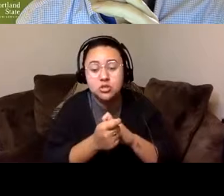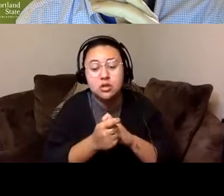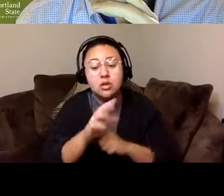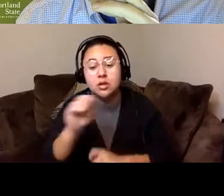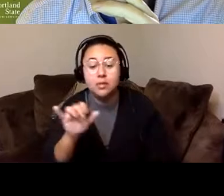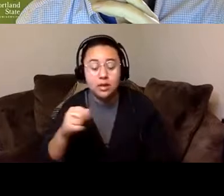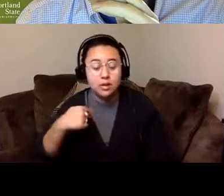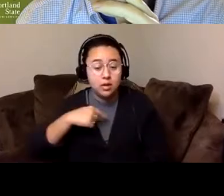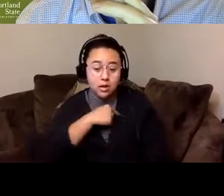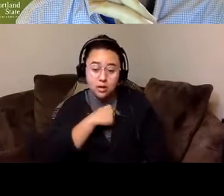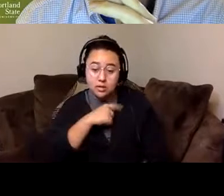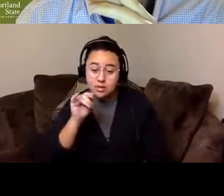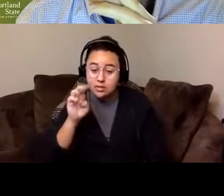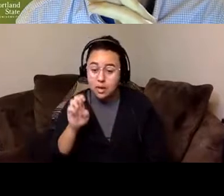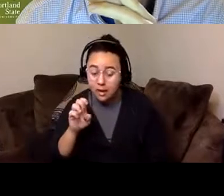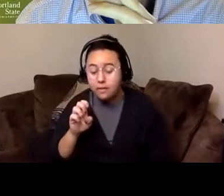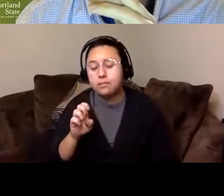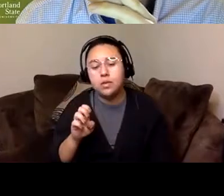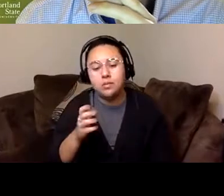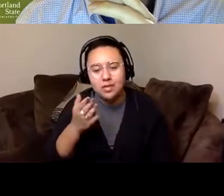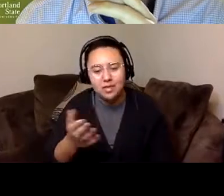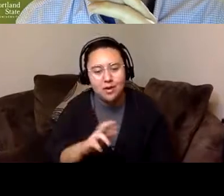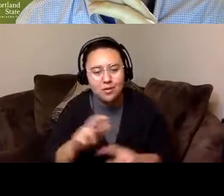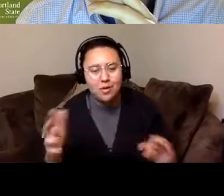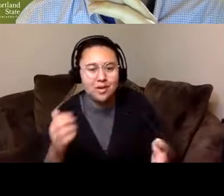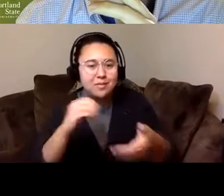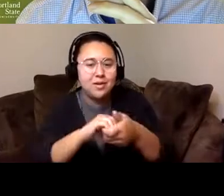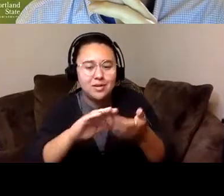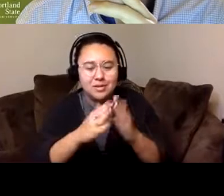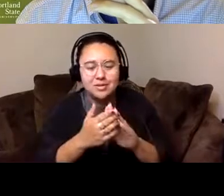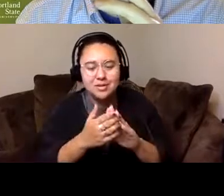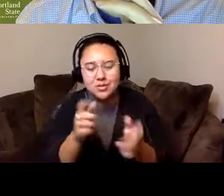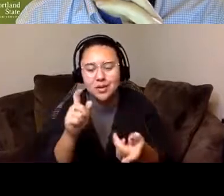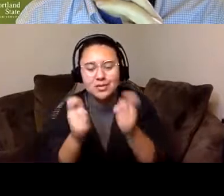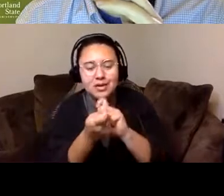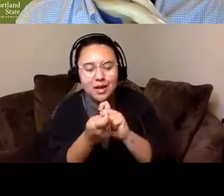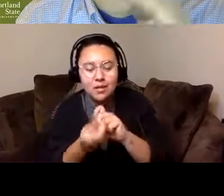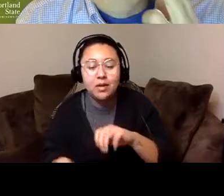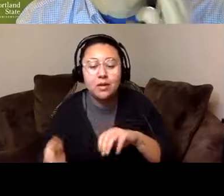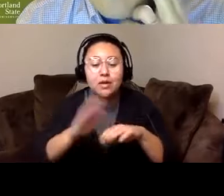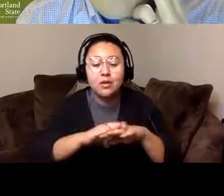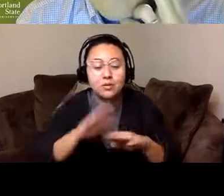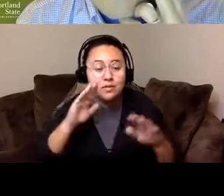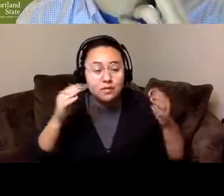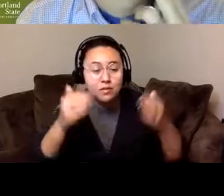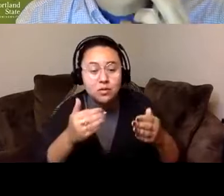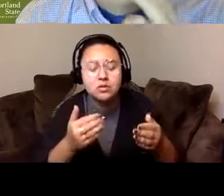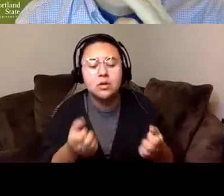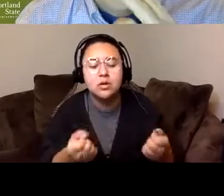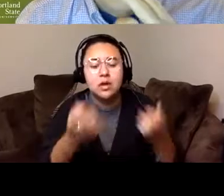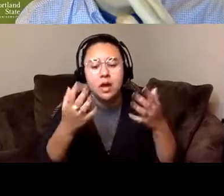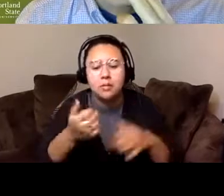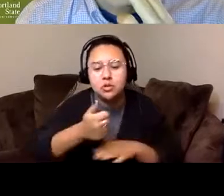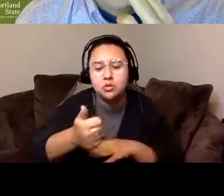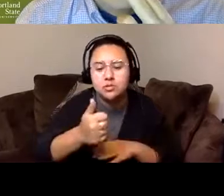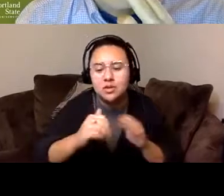right there as a partner with the city to adapt and increase our focus on addressing the number of trips that need to be taken under